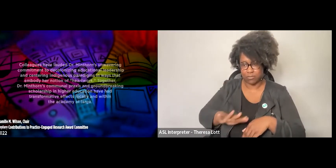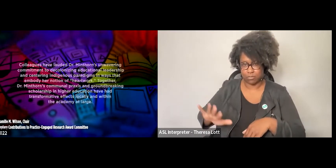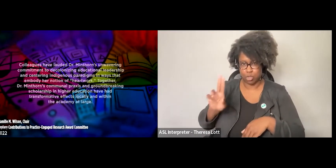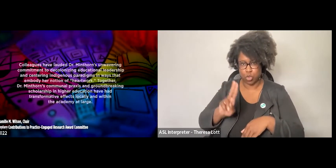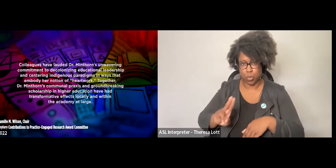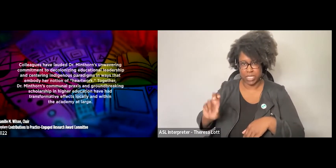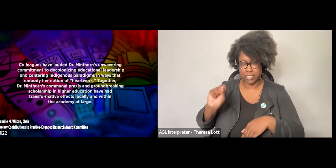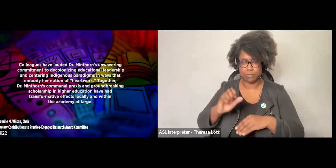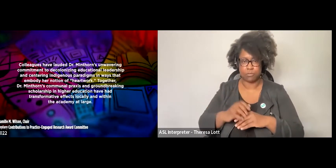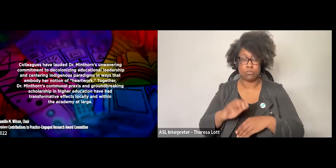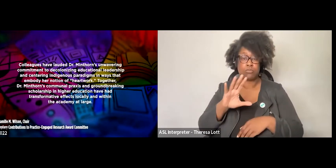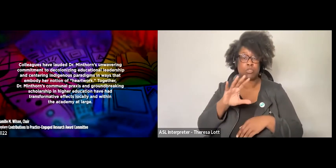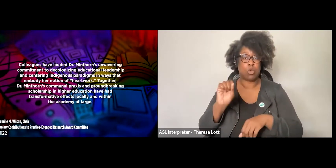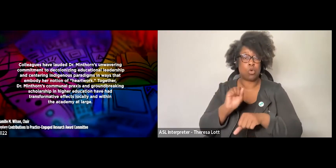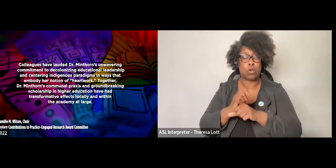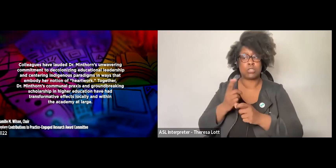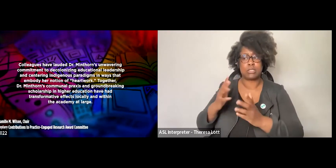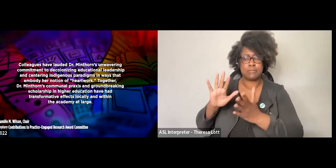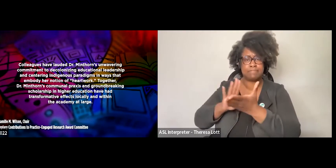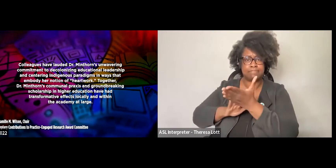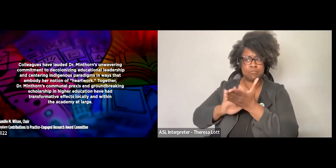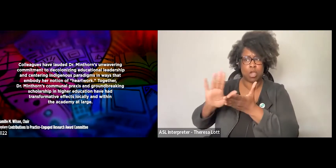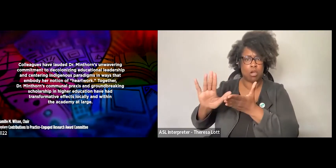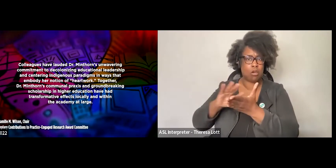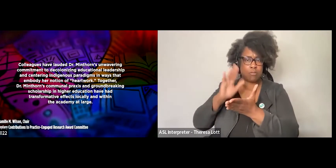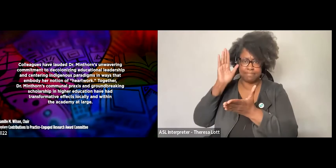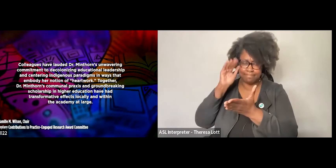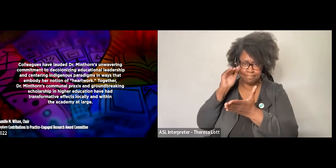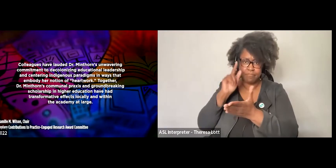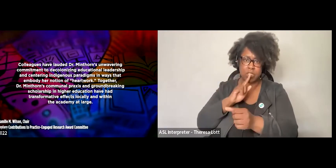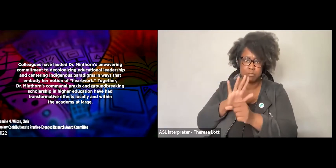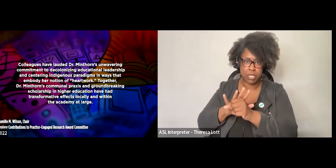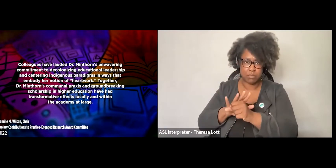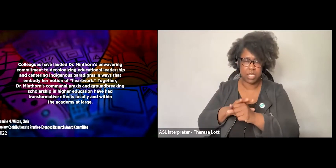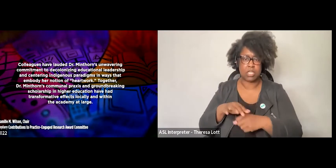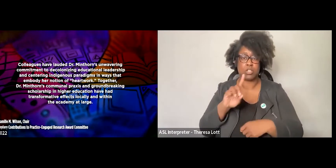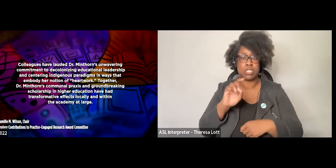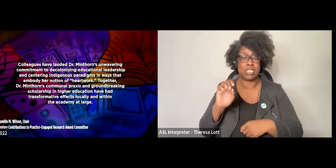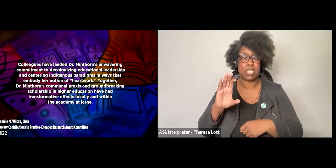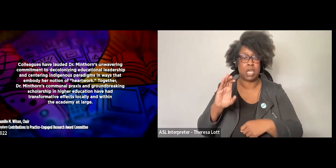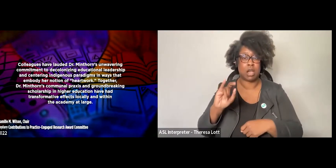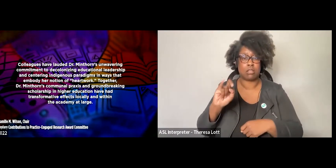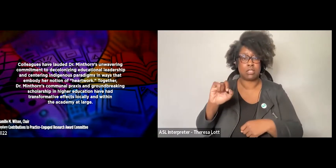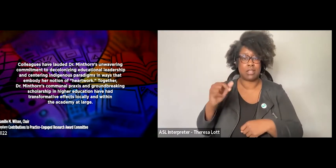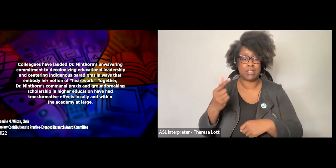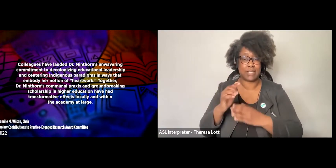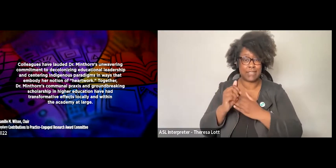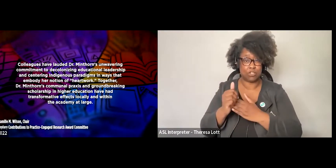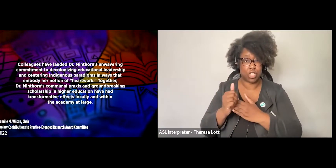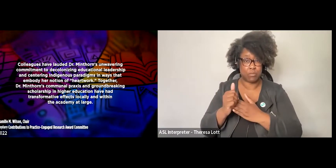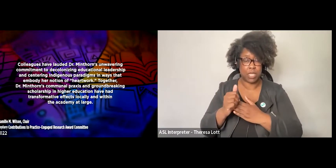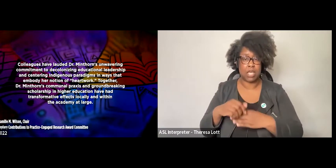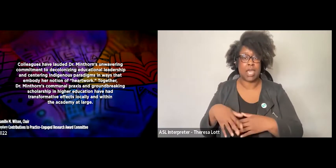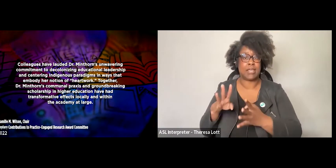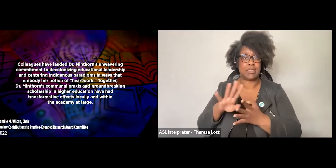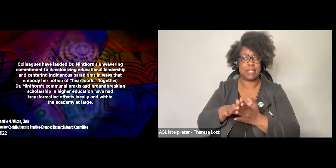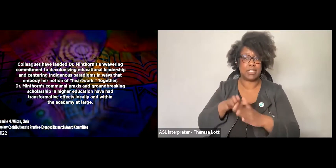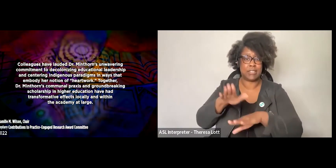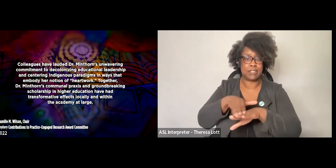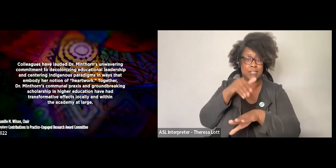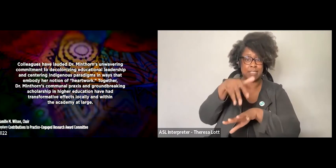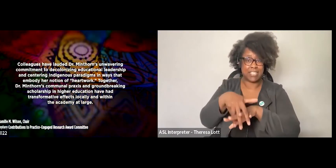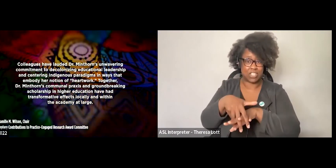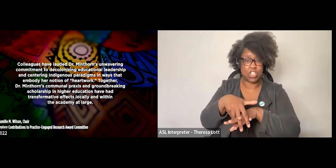Colleagues have lauded Dr. Minthorn's unwavering commitment to decolonizing educational leadership and centering Indigenous paradigms in ways